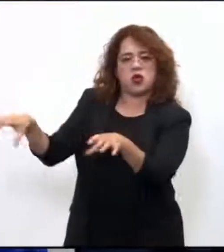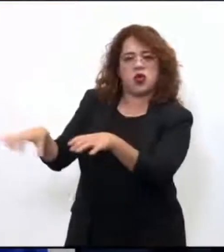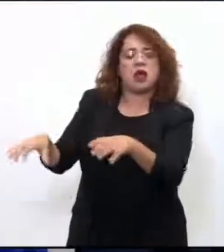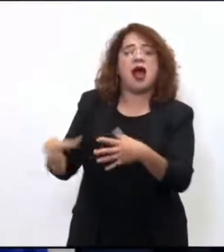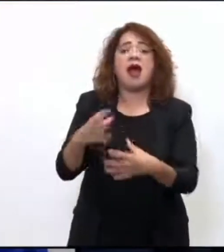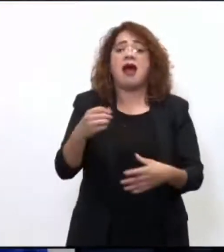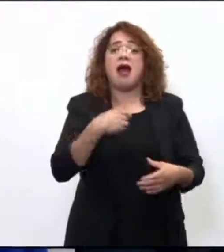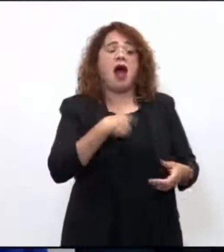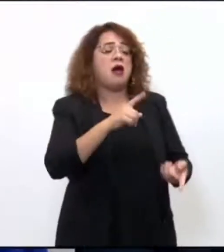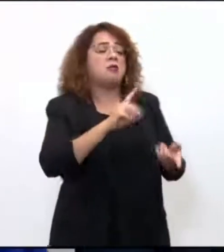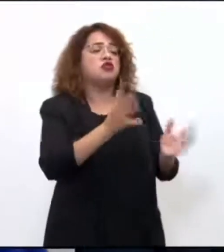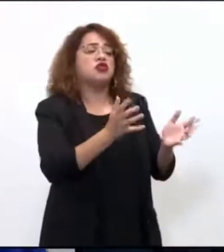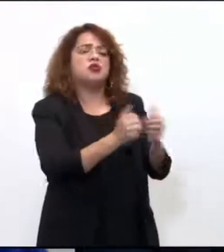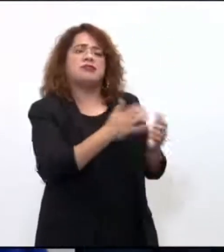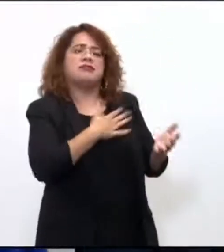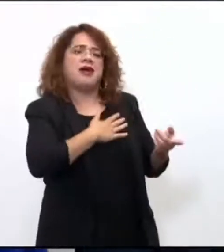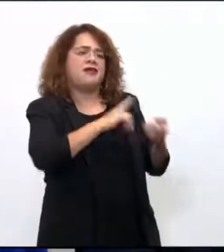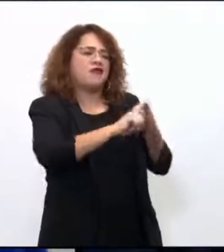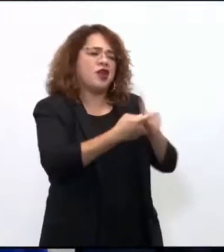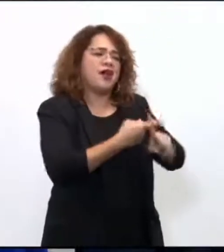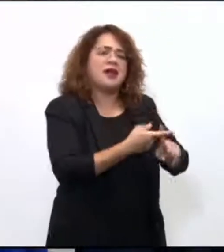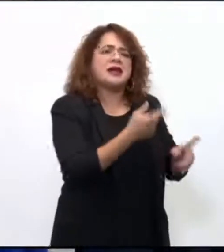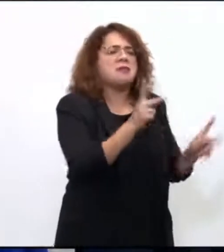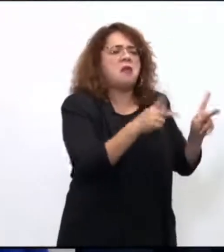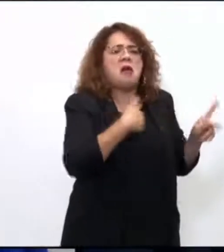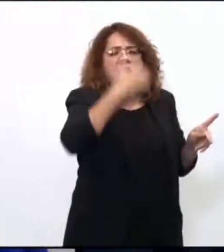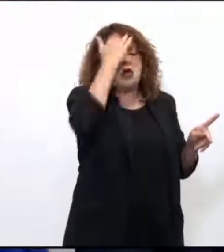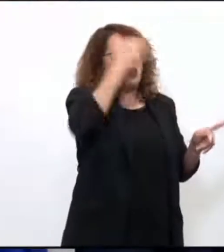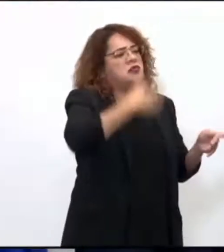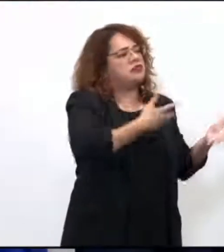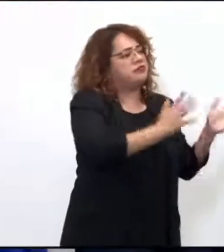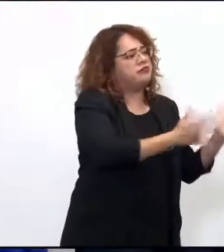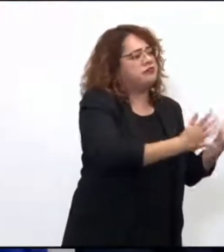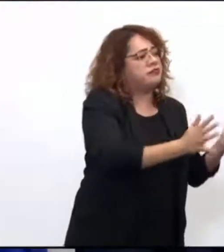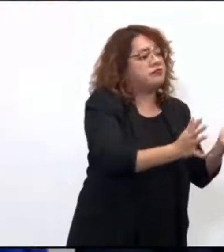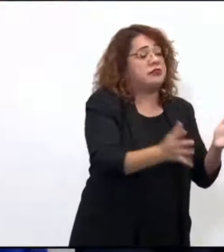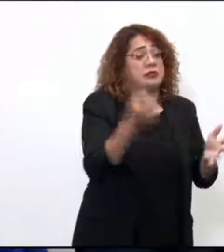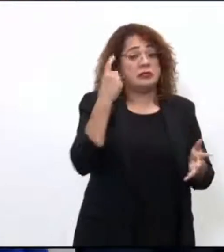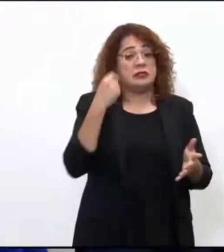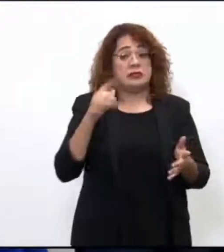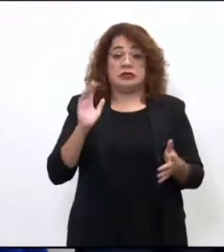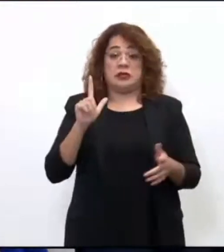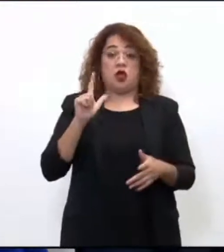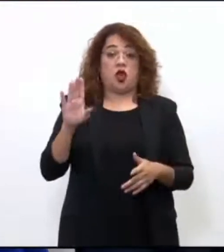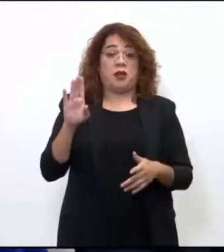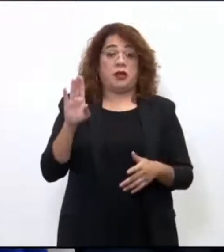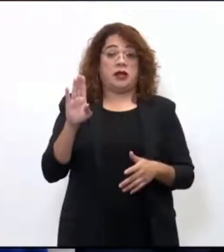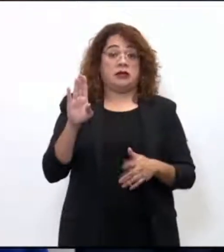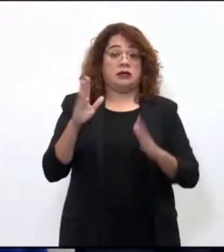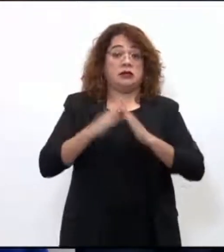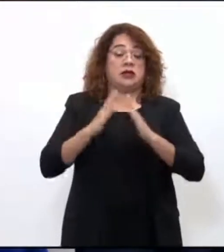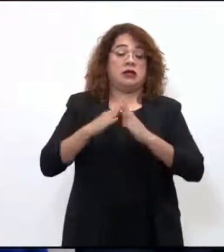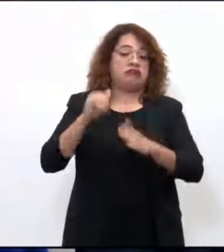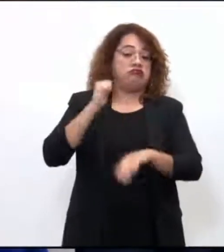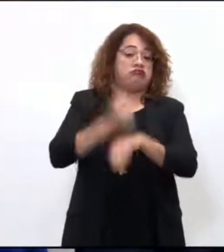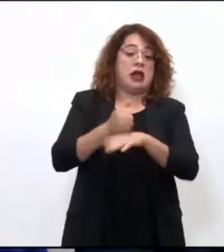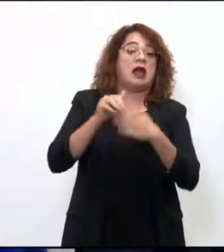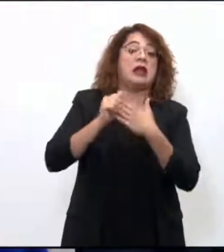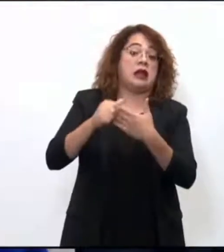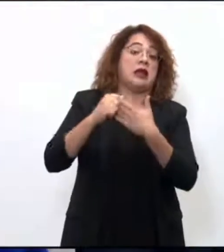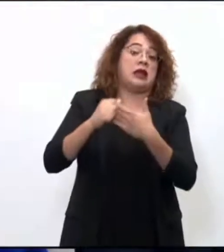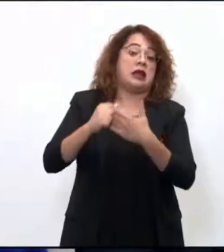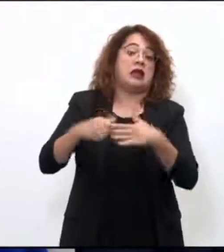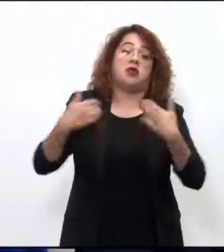right now to get more people vaccinated, because we have, as a city, been a leader in this area. We continue to be leading in this